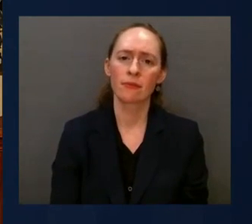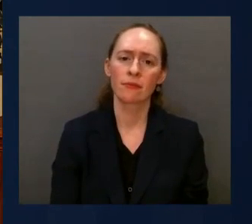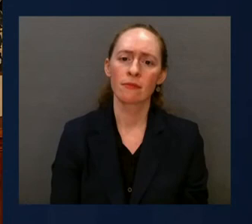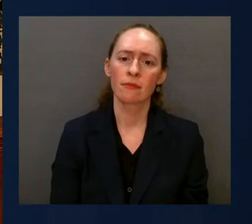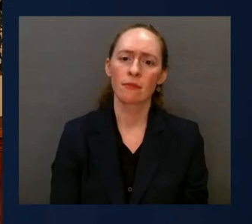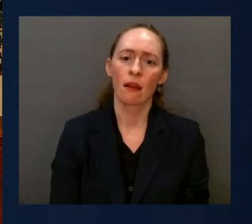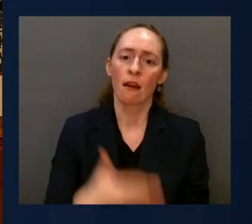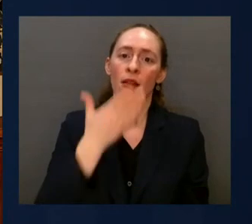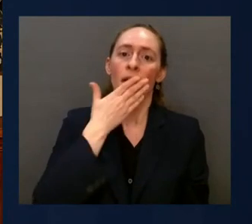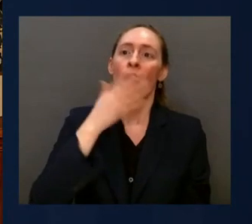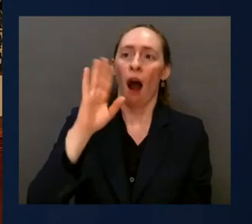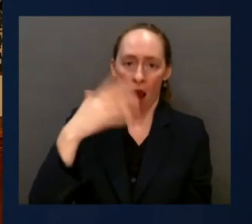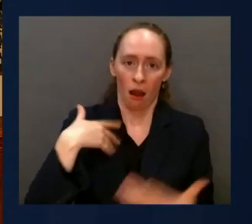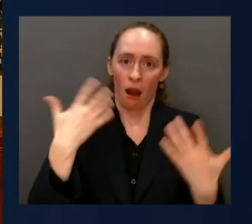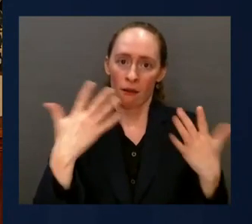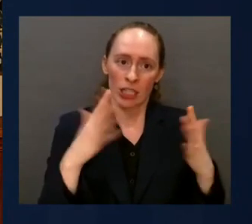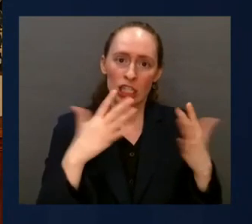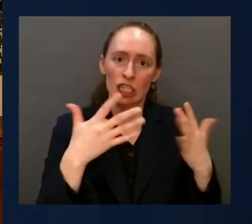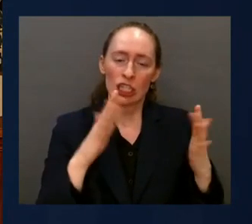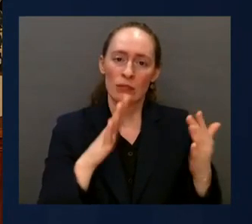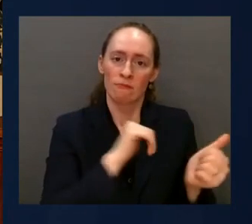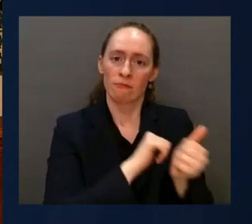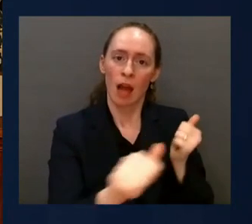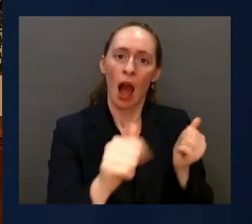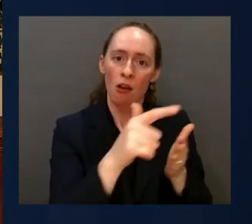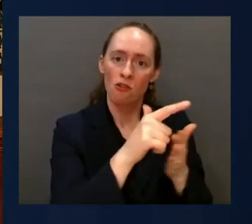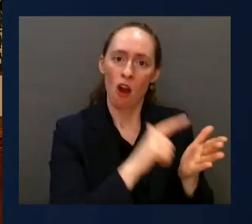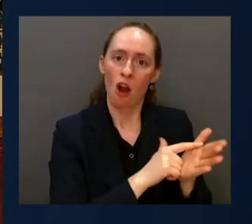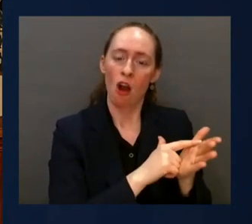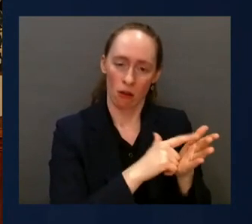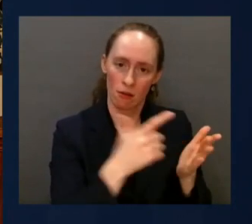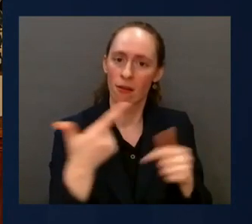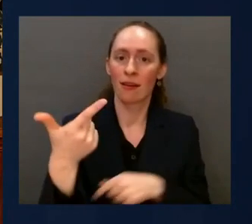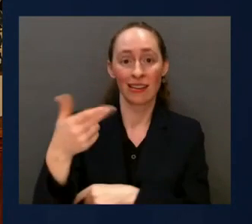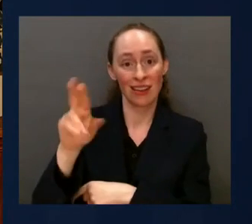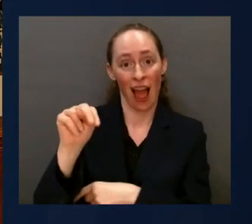Passing the most sweeping gun safety law in three decades.